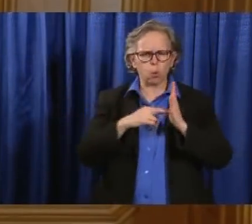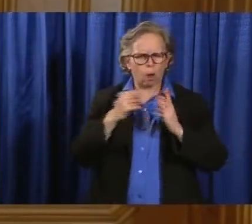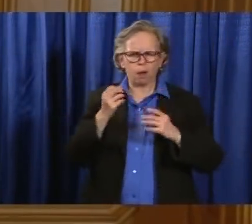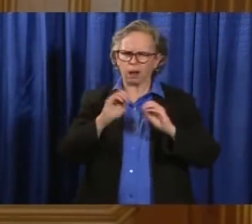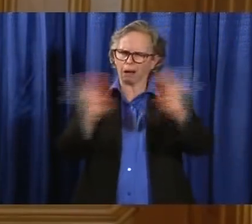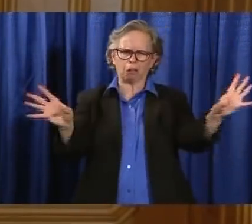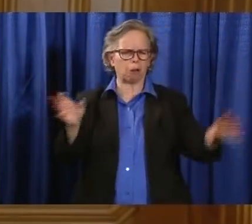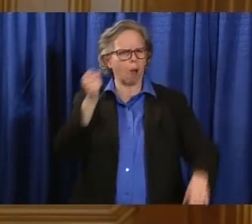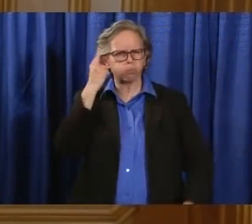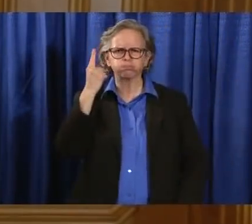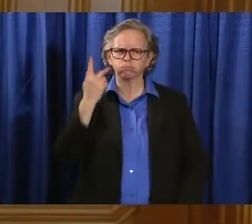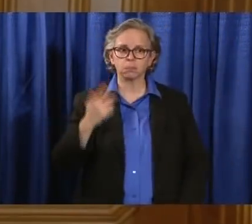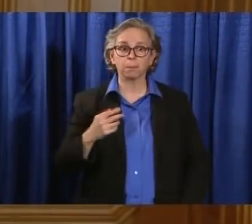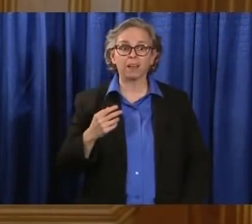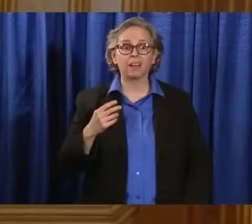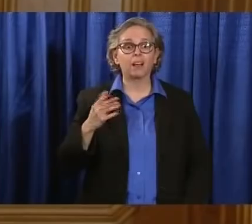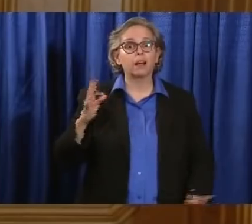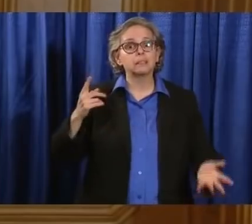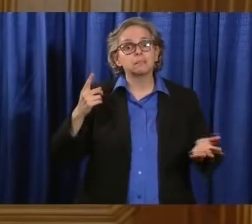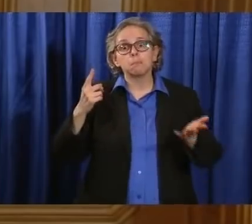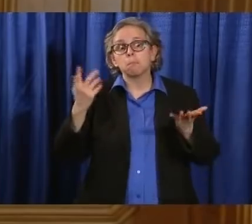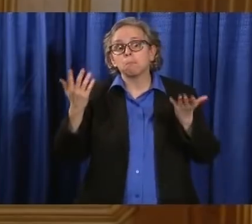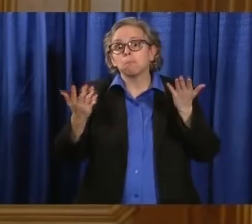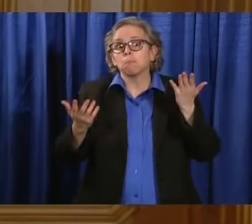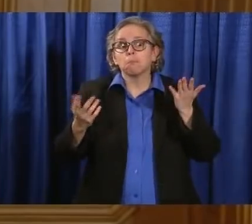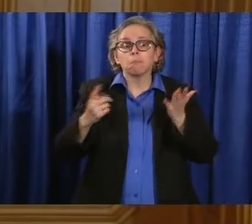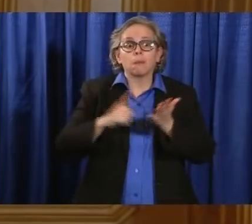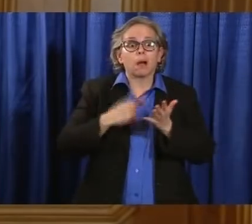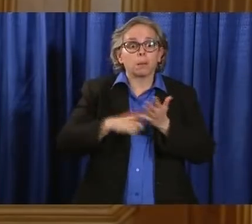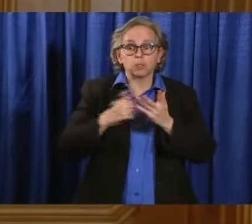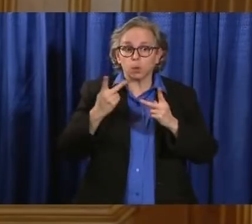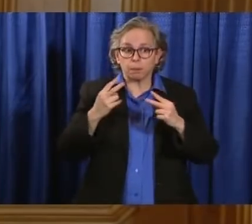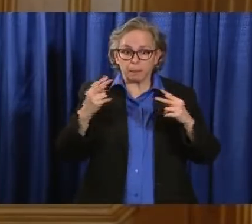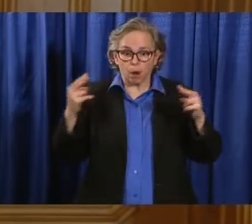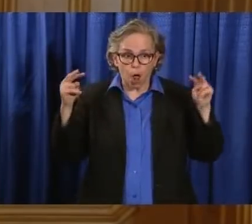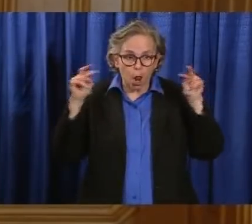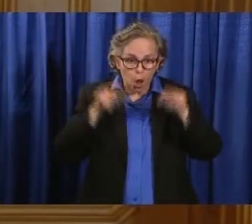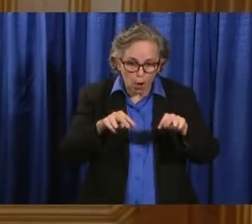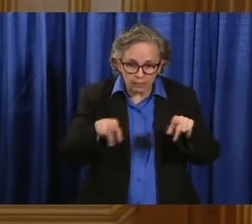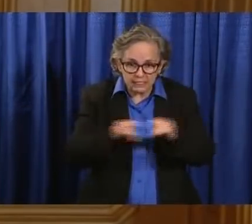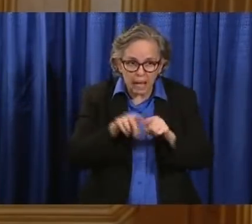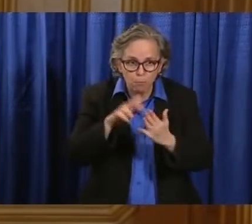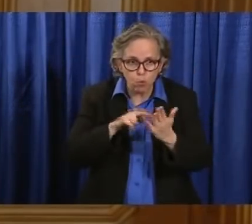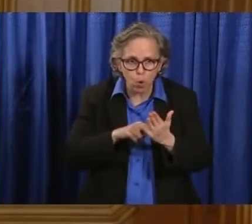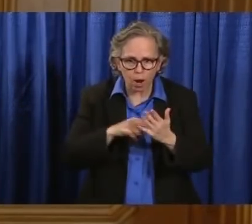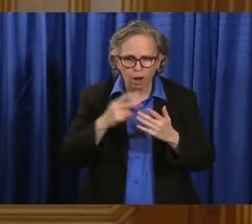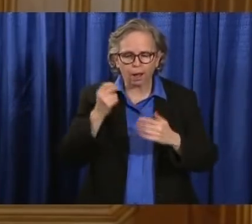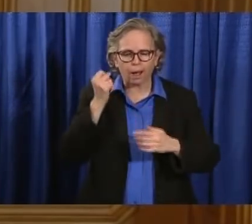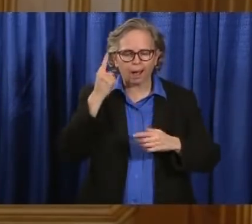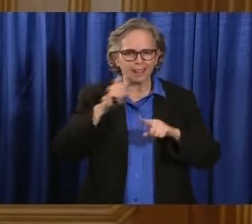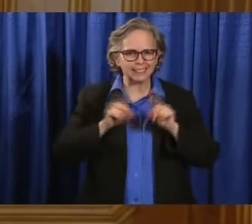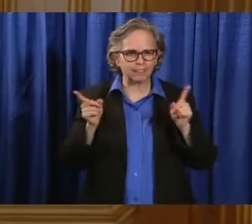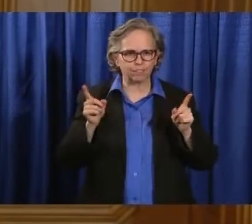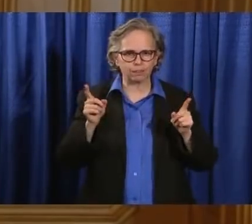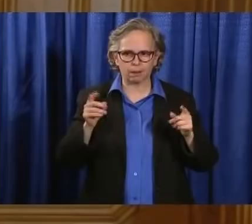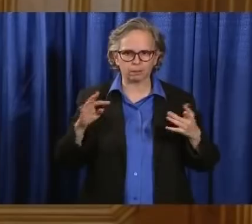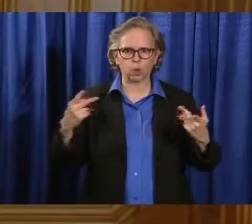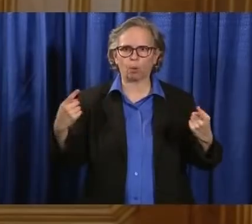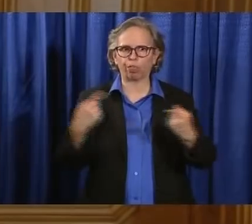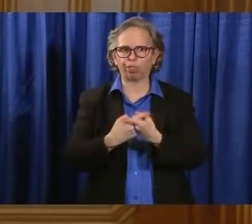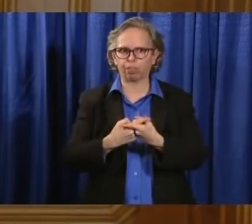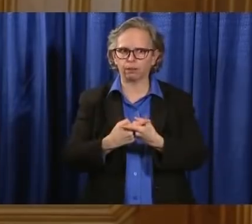differently, and there needs to be a process by which this can be resolved. It seems to be the logical